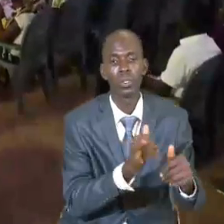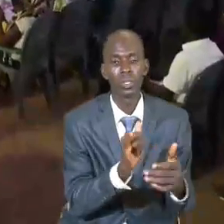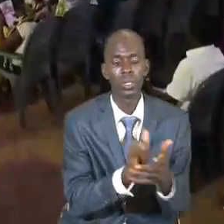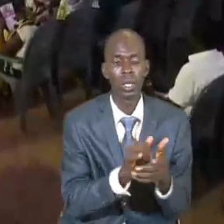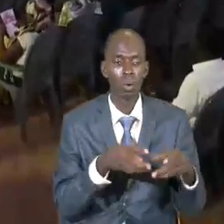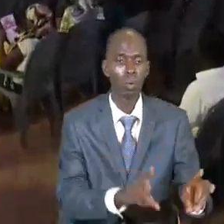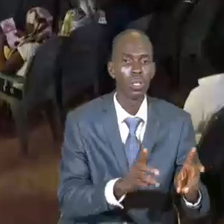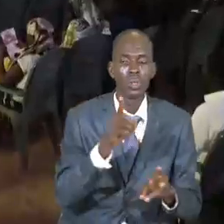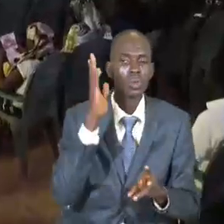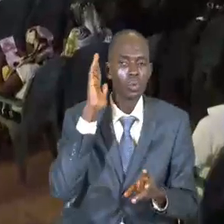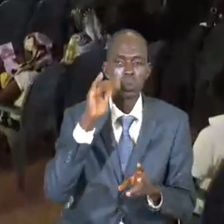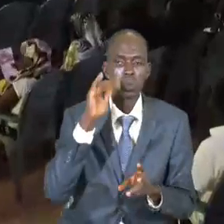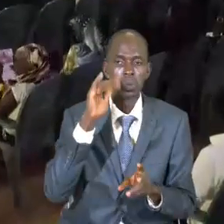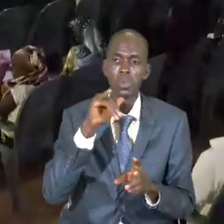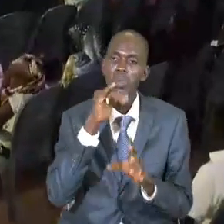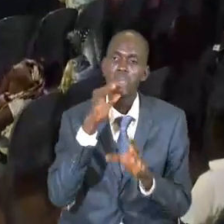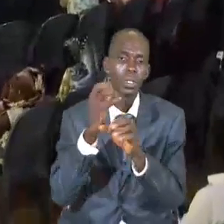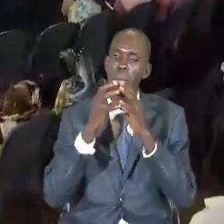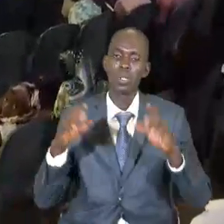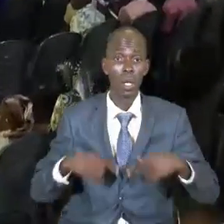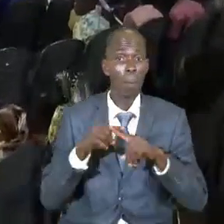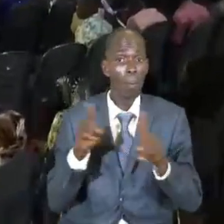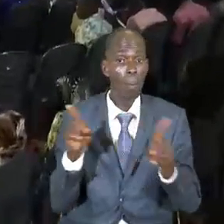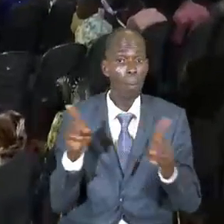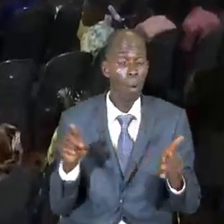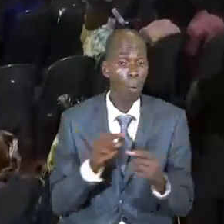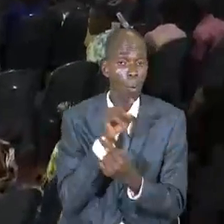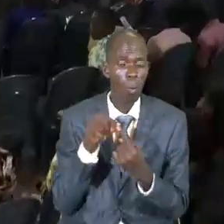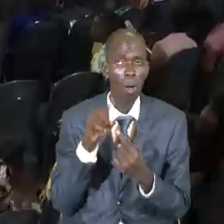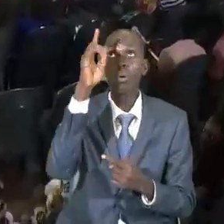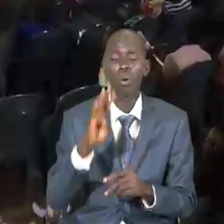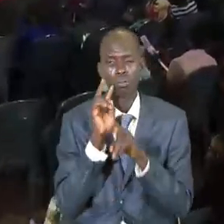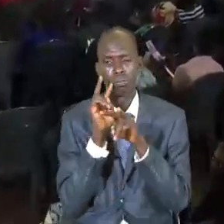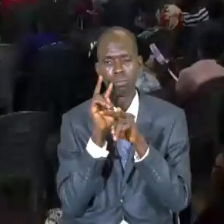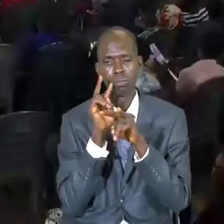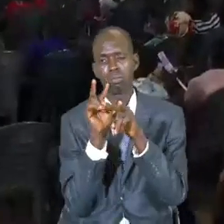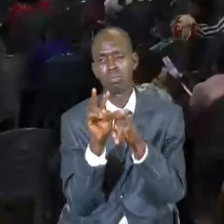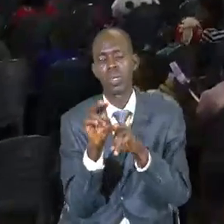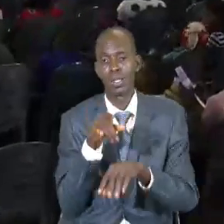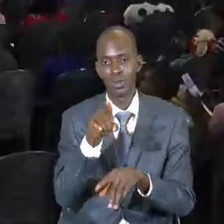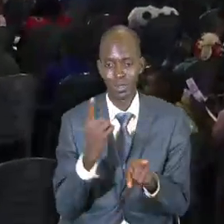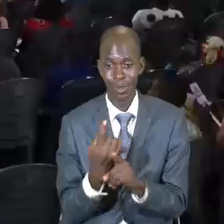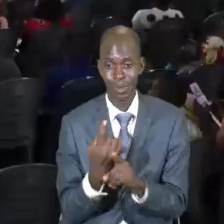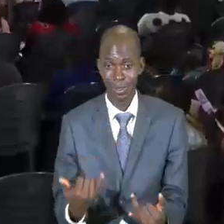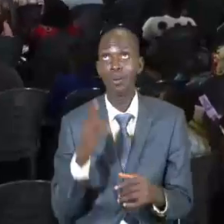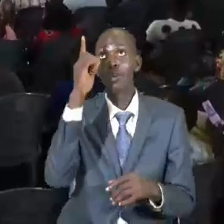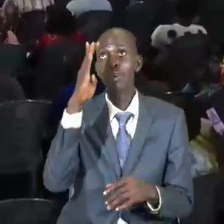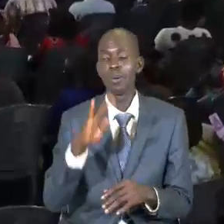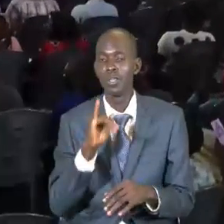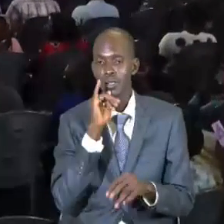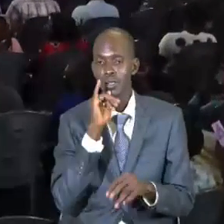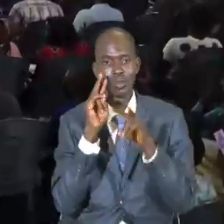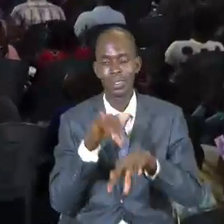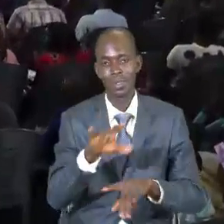in life. But when God looks at you, like today, he's looking at your life. And he says,